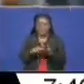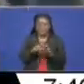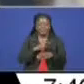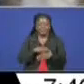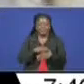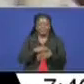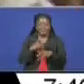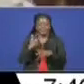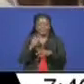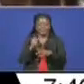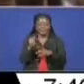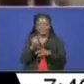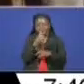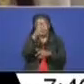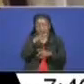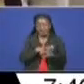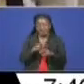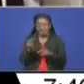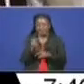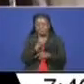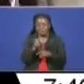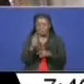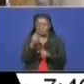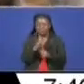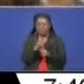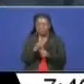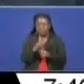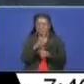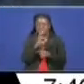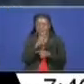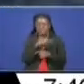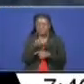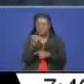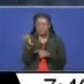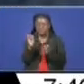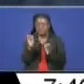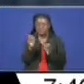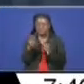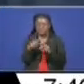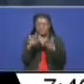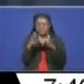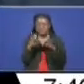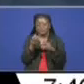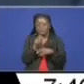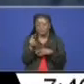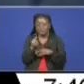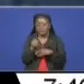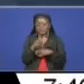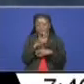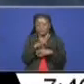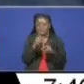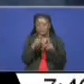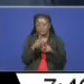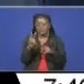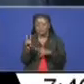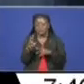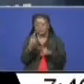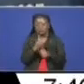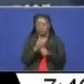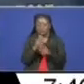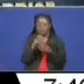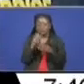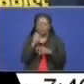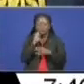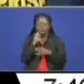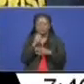Truckers 7-zip to wrap up the series 4-2. Feel good, man. Truckers is a very good ball club. Wasn't easy to